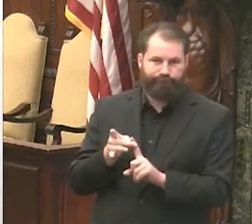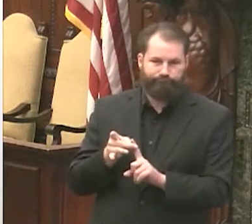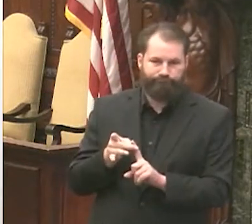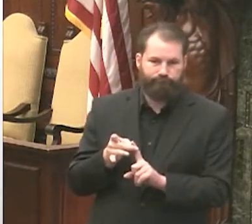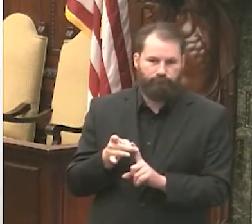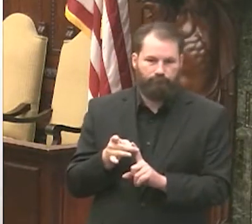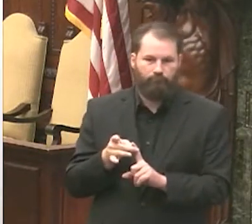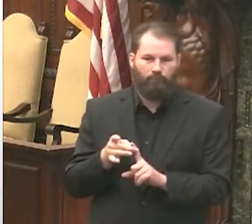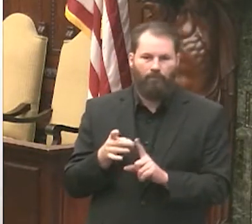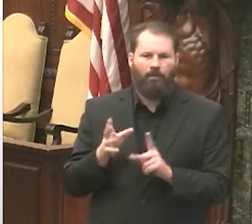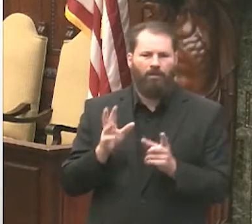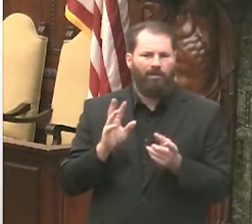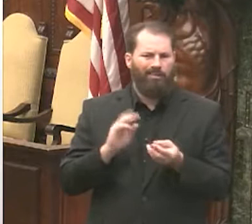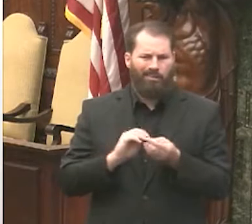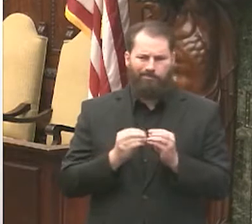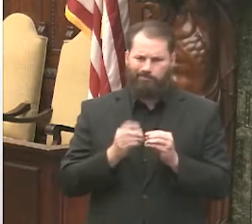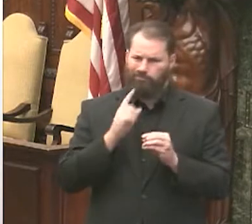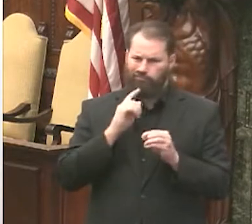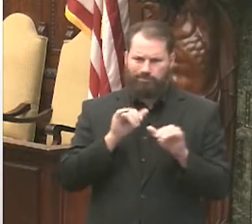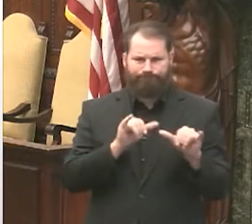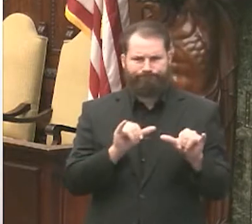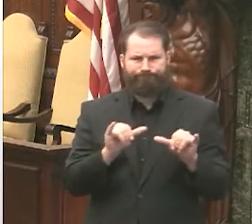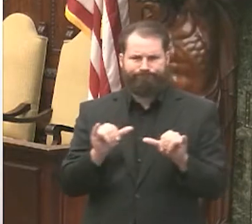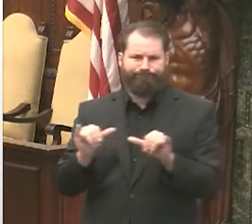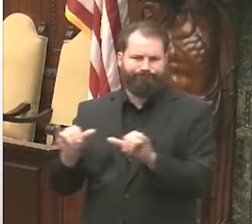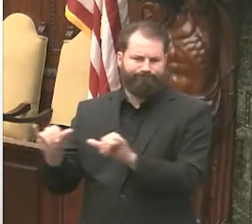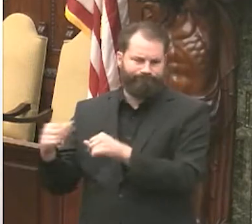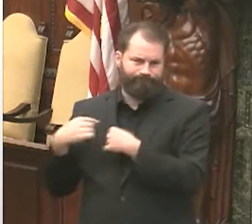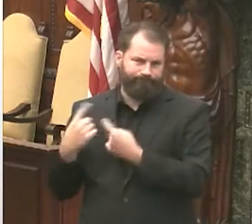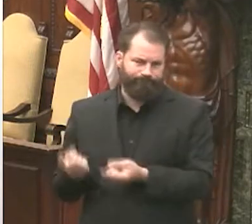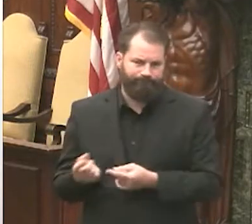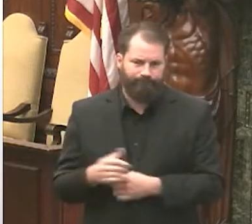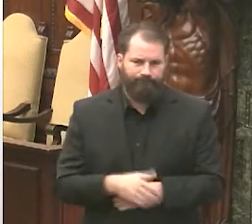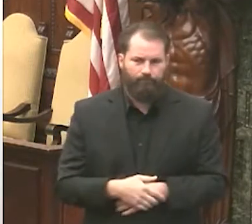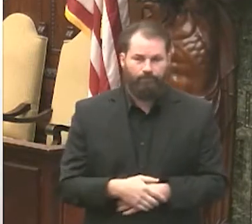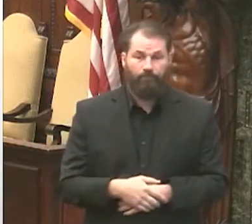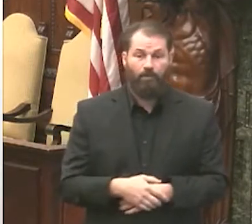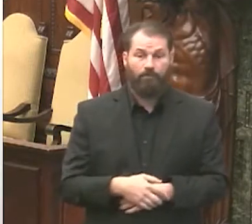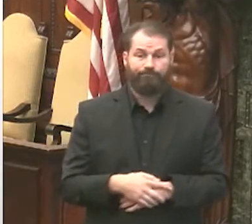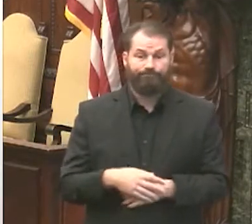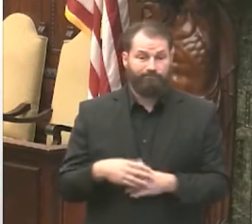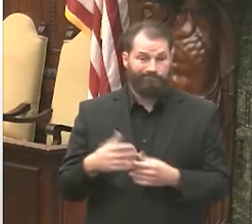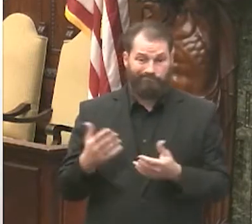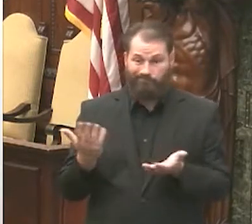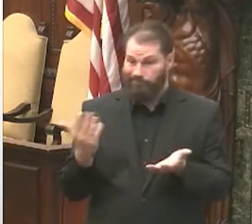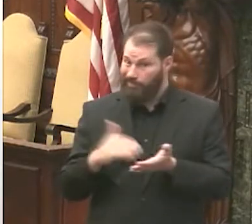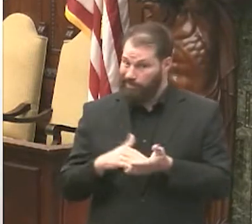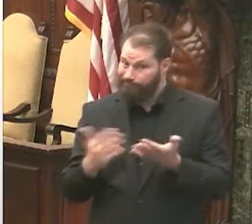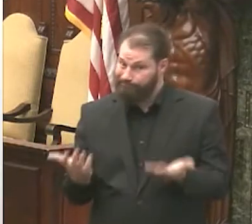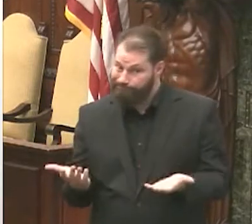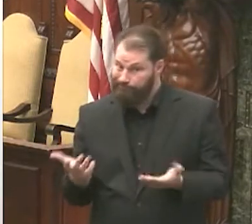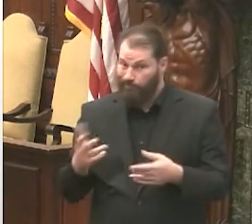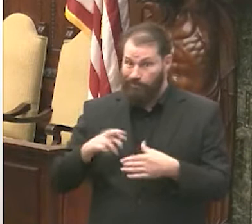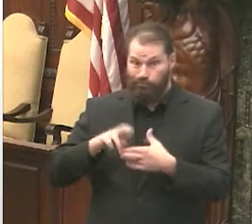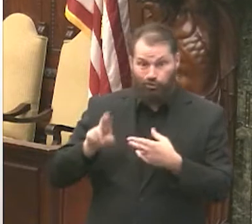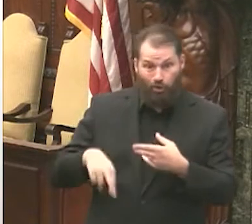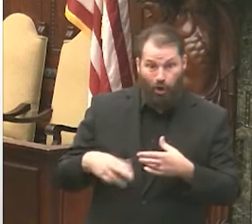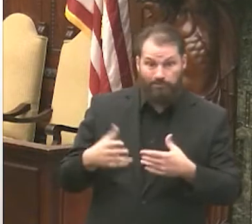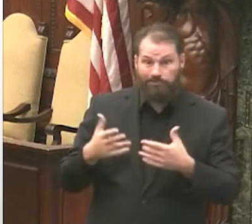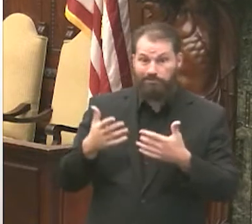had the week before. Now, as always, there's delays that we get for some of the reporting, so those numbers are likely to grow a little bit with late